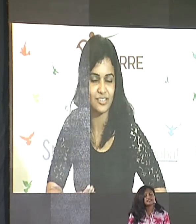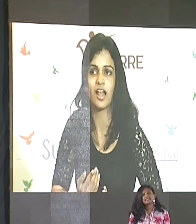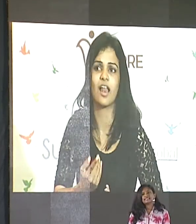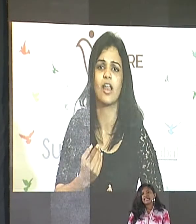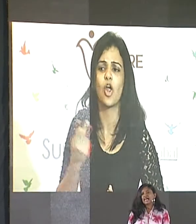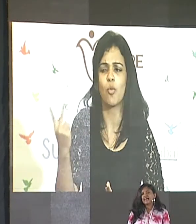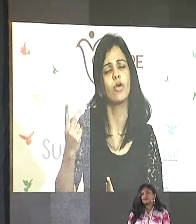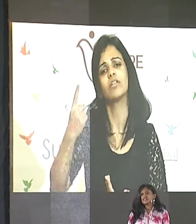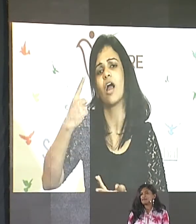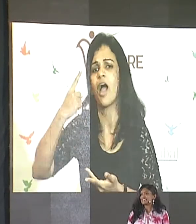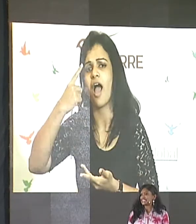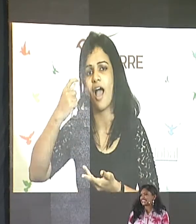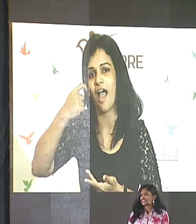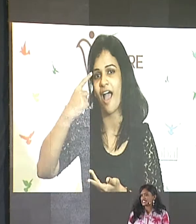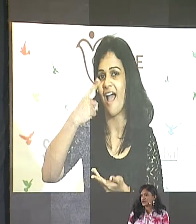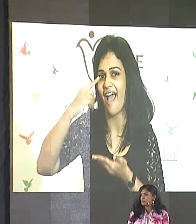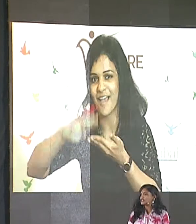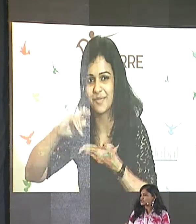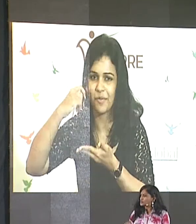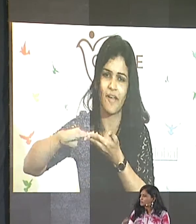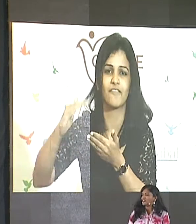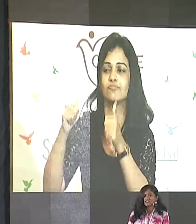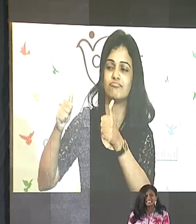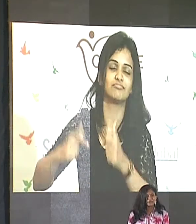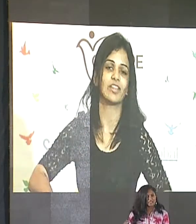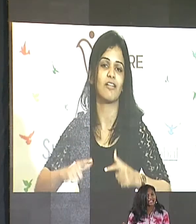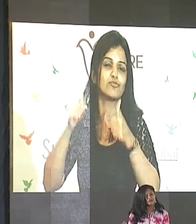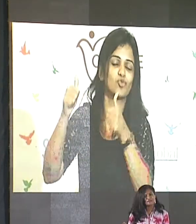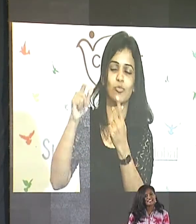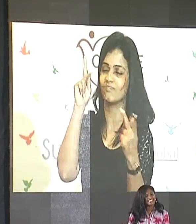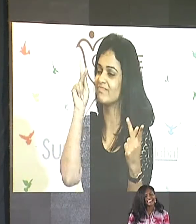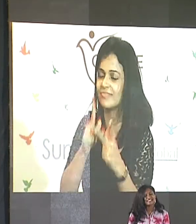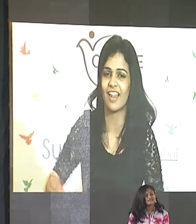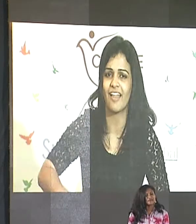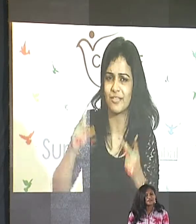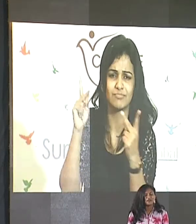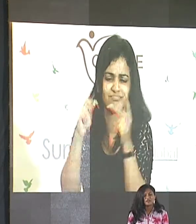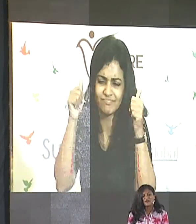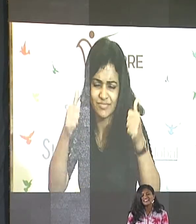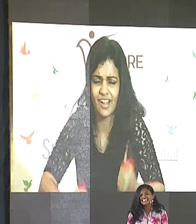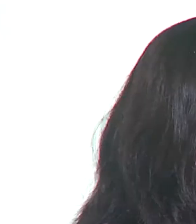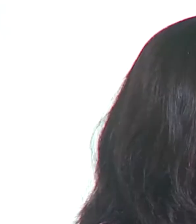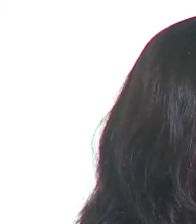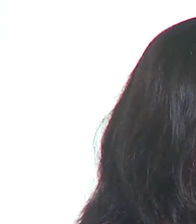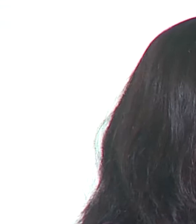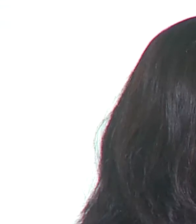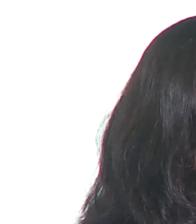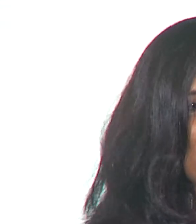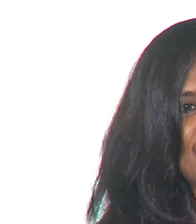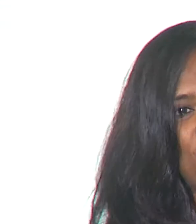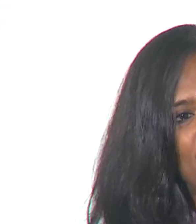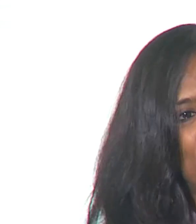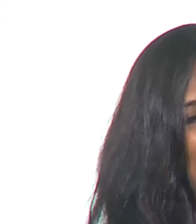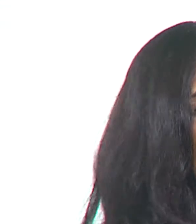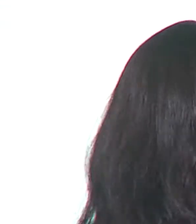with our careers. To some extent, I think things were a bit too perfect, and maybe that were the first signs of something going wrong. I